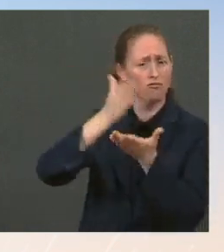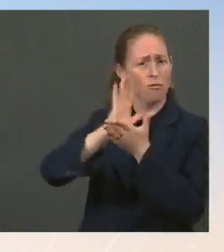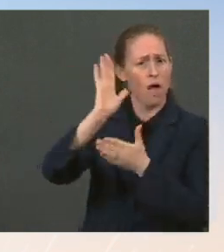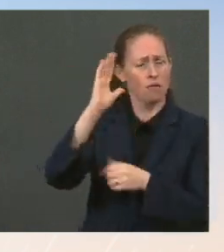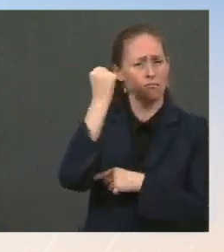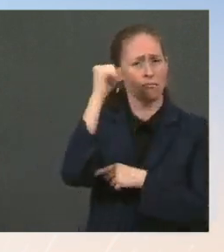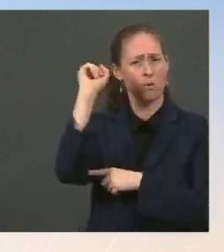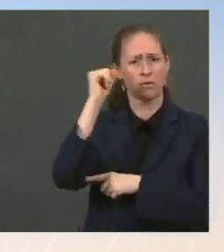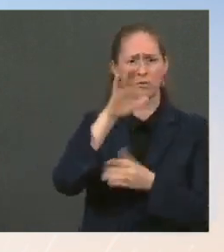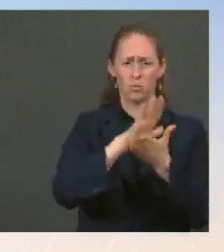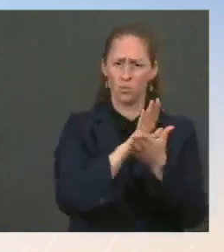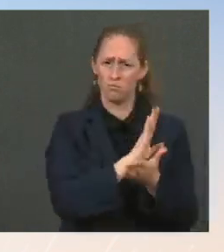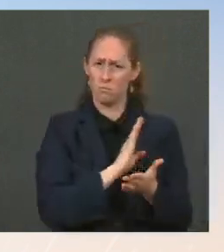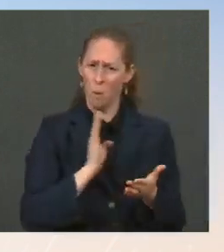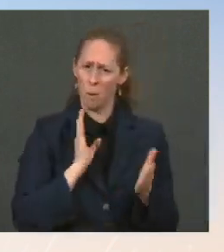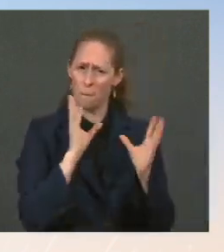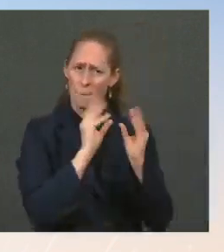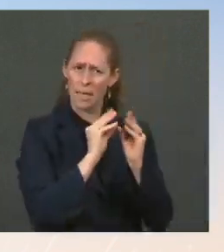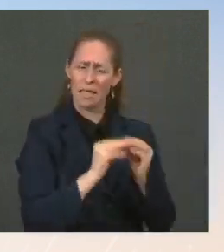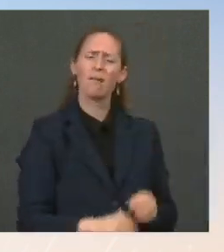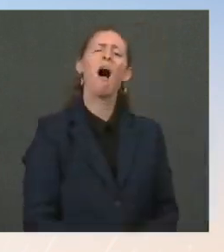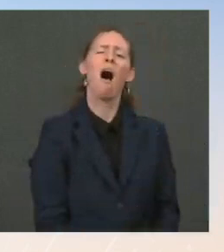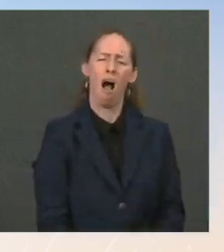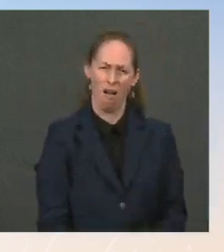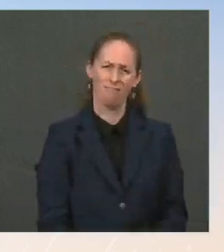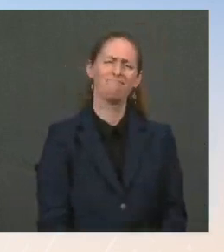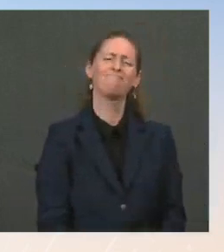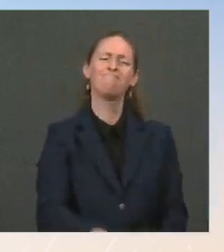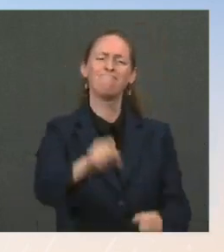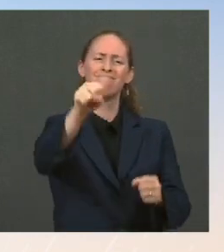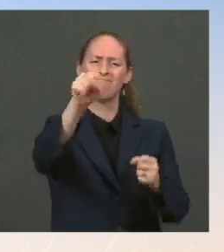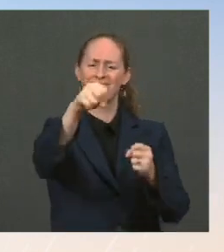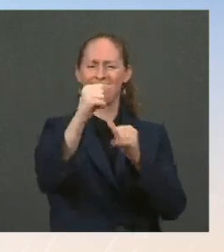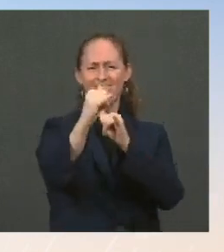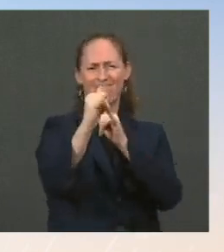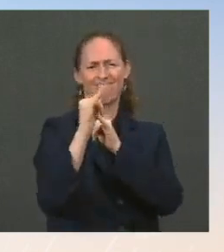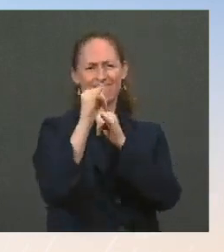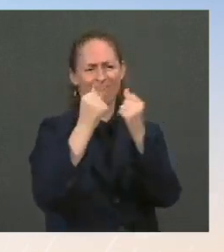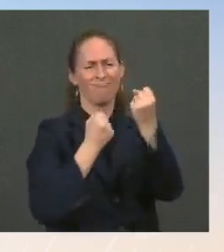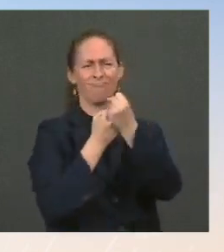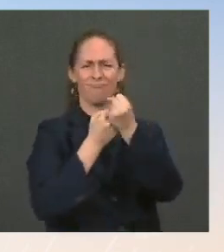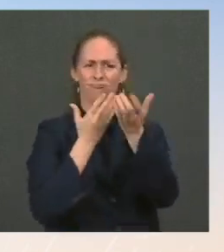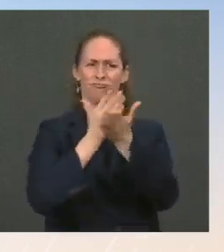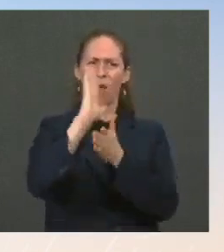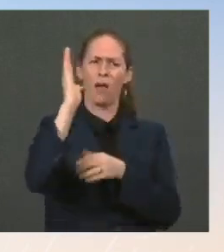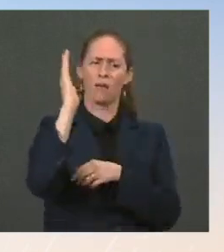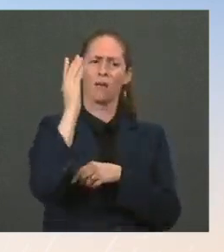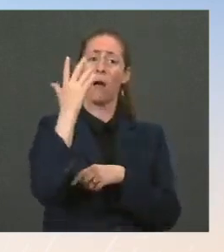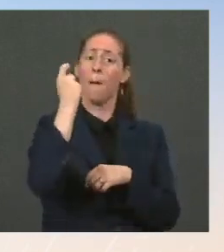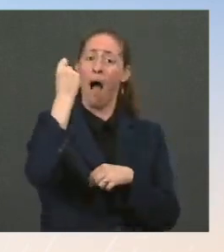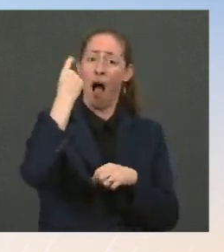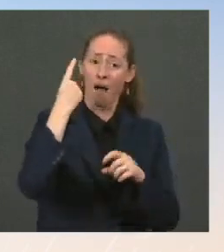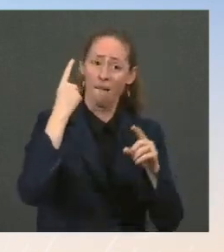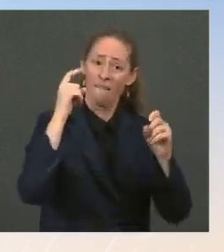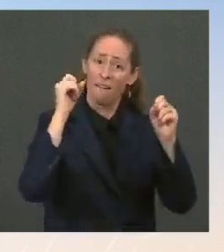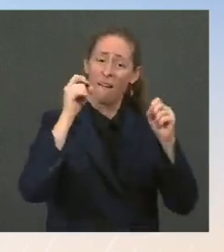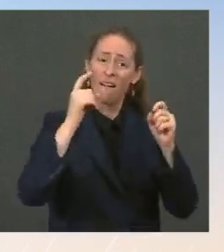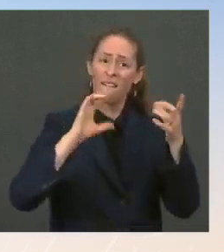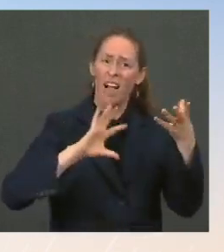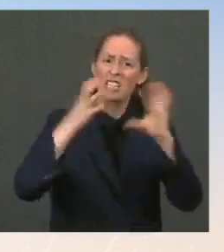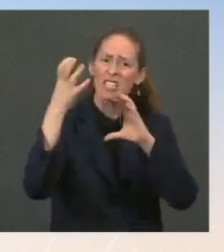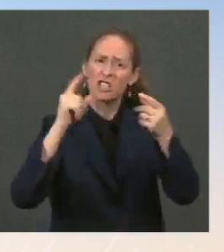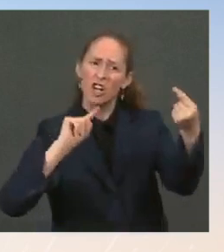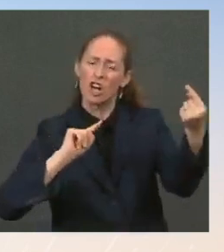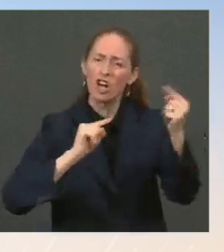but he doesn't stand for the fundamental right. I assume you don't either, for people to take a violent action against members of